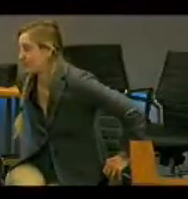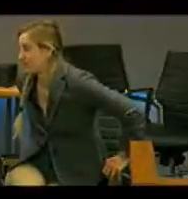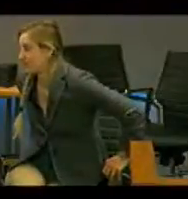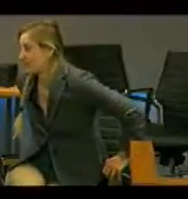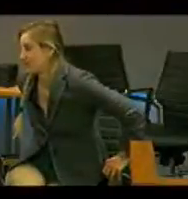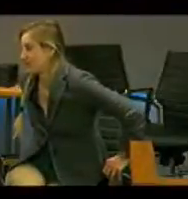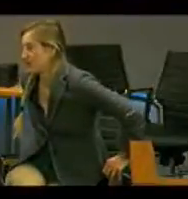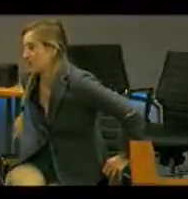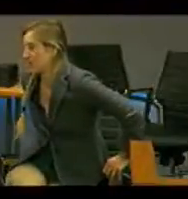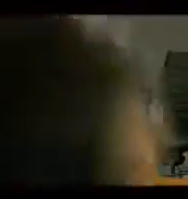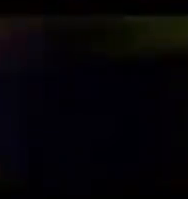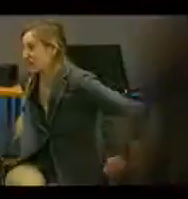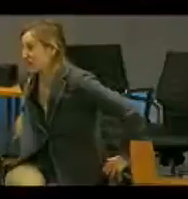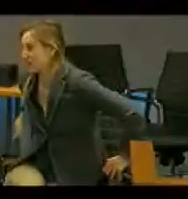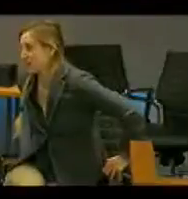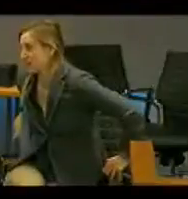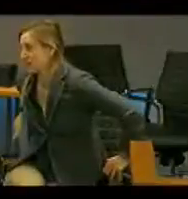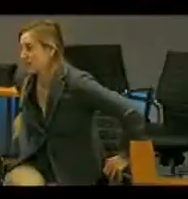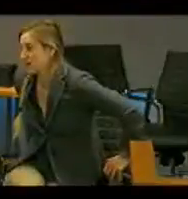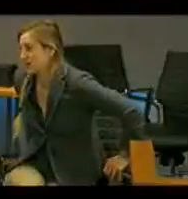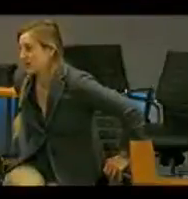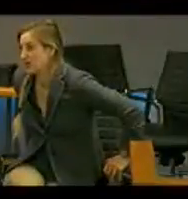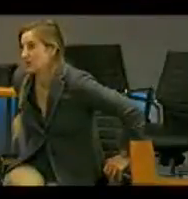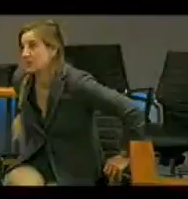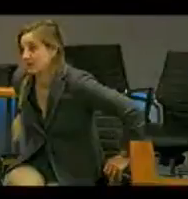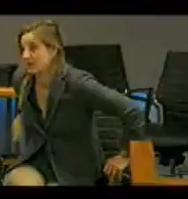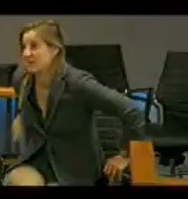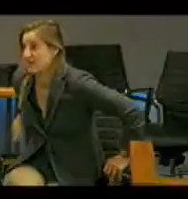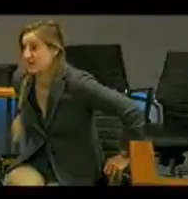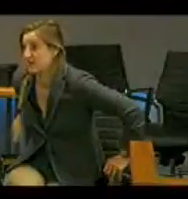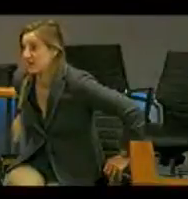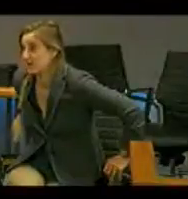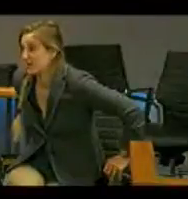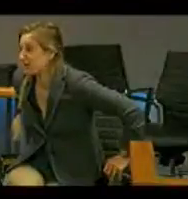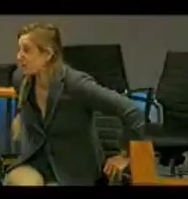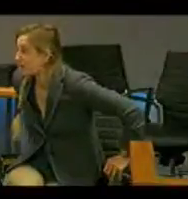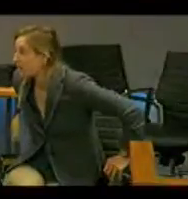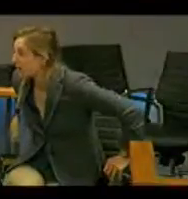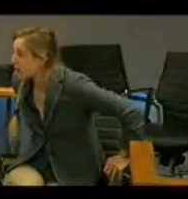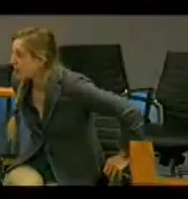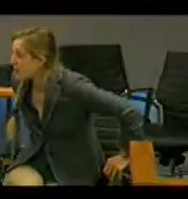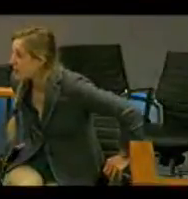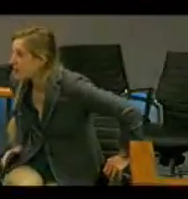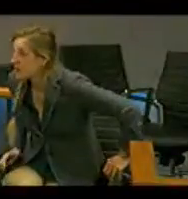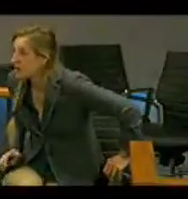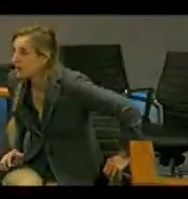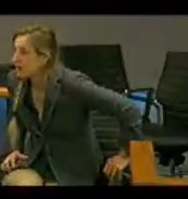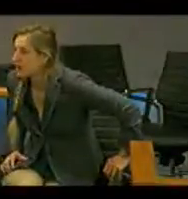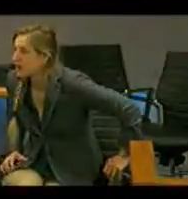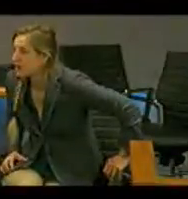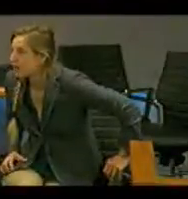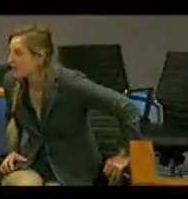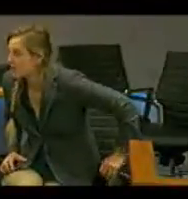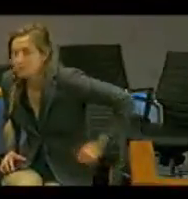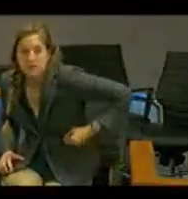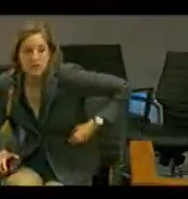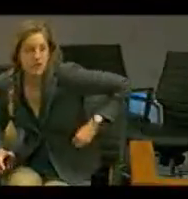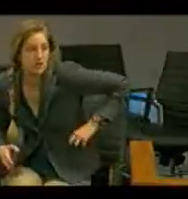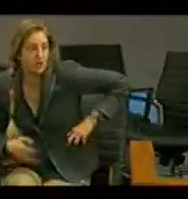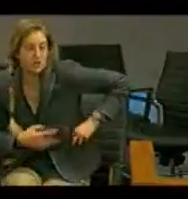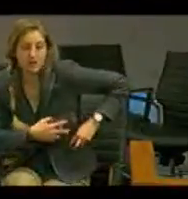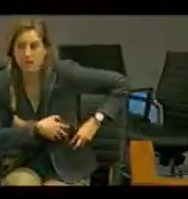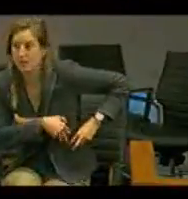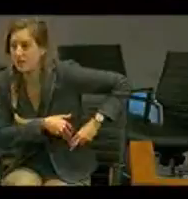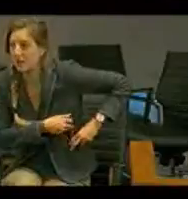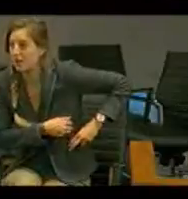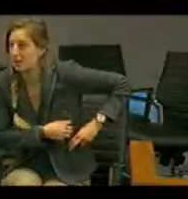cuddle. That's not always a good thing. She's very gentle. I don't know if we have time because we are